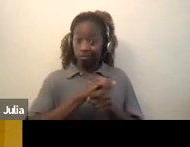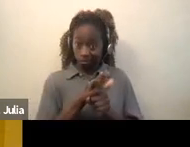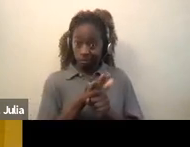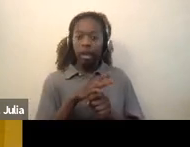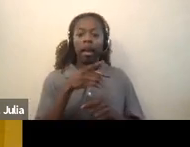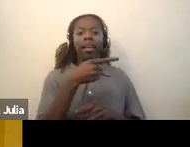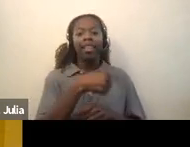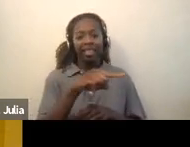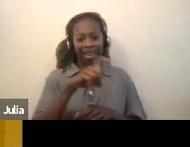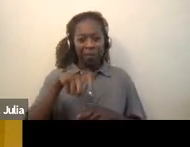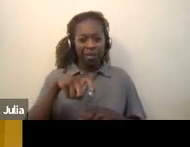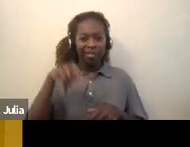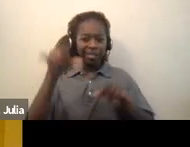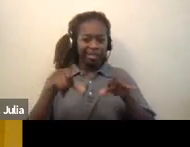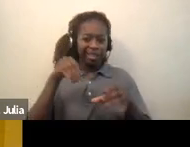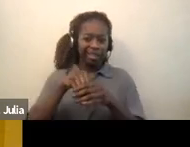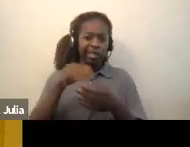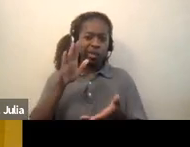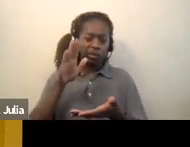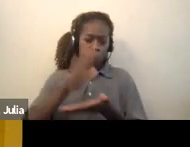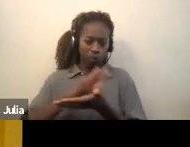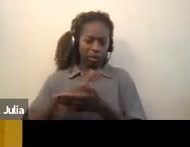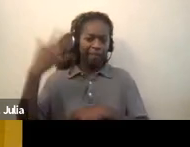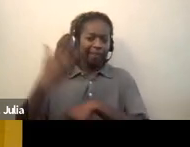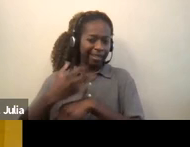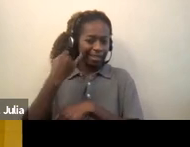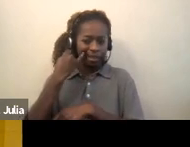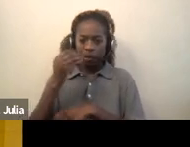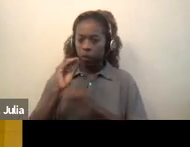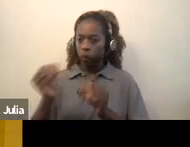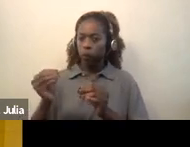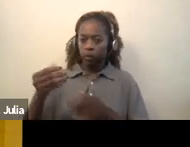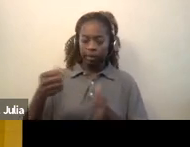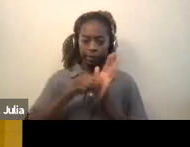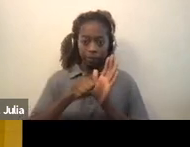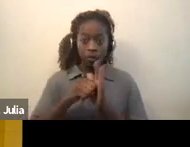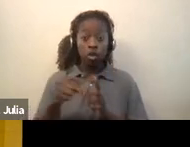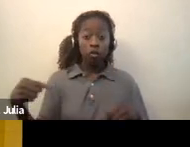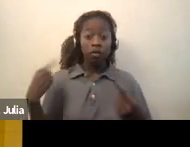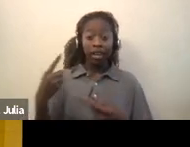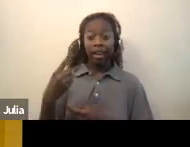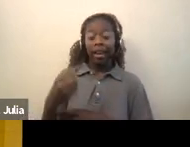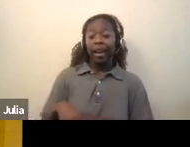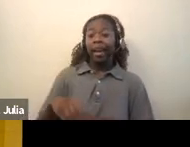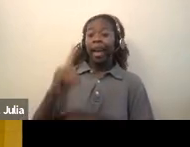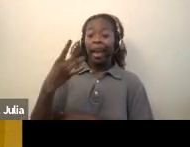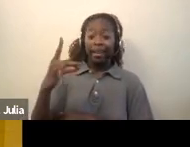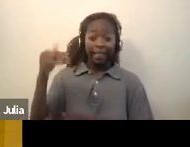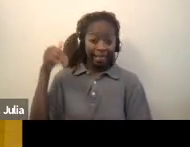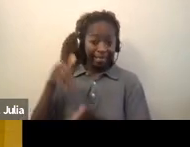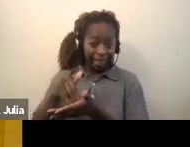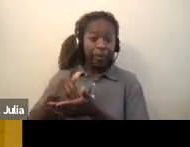do not have symptoms so far over 18 000 families have provided consent for their students to